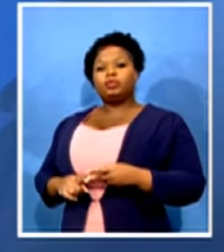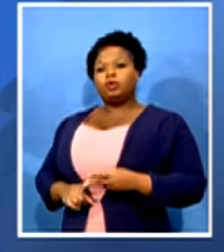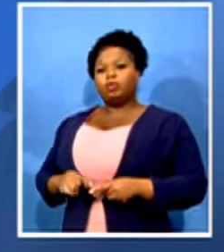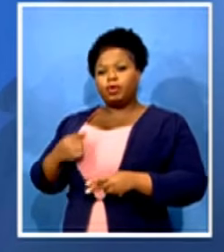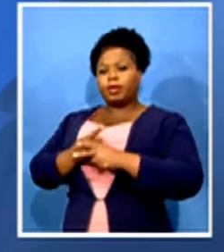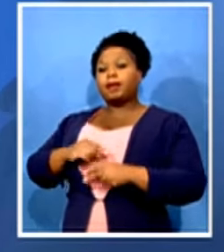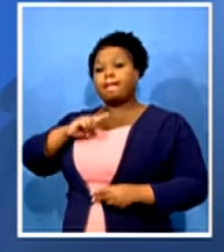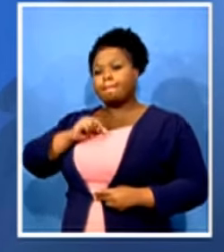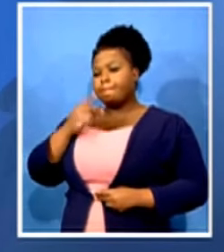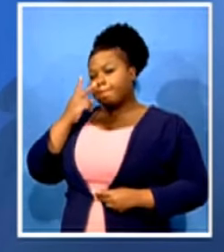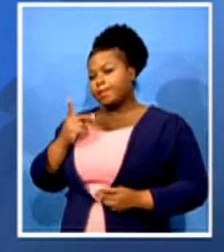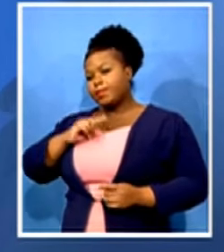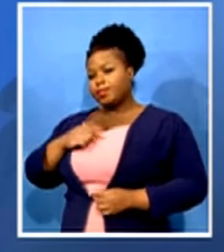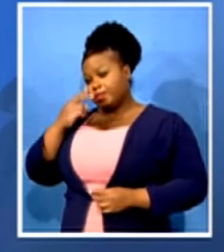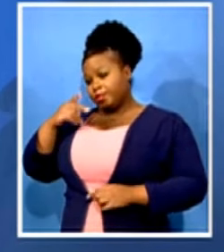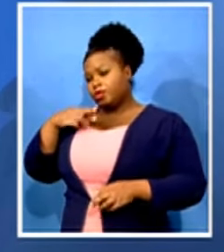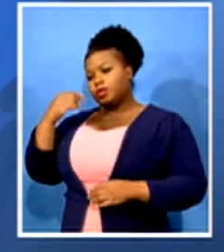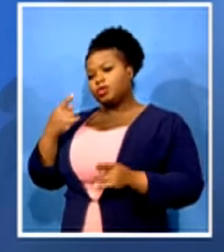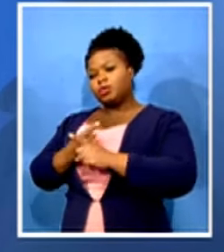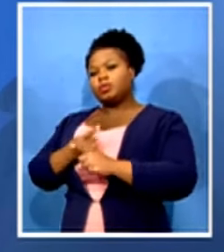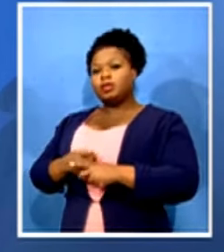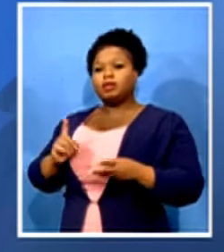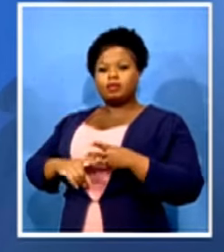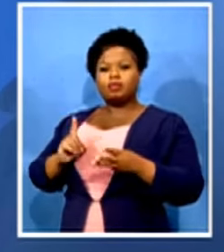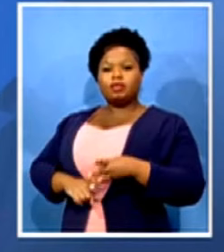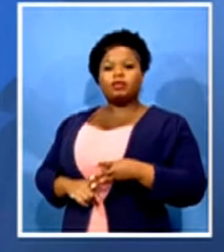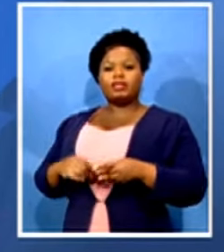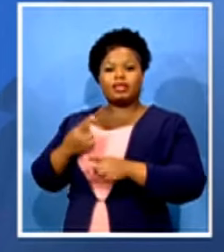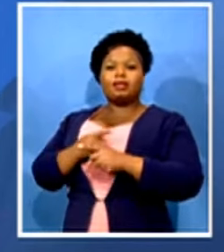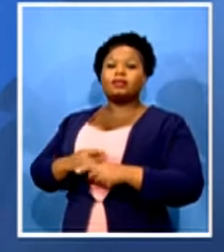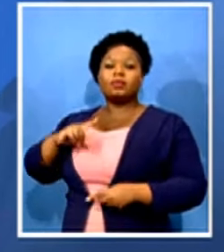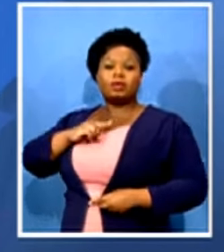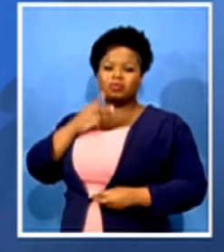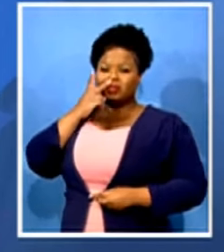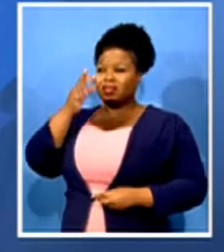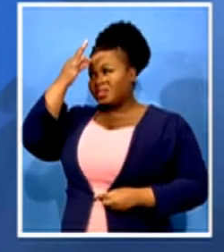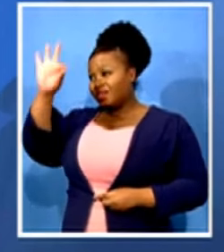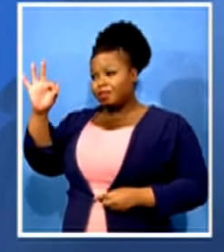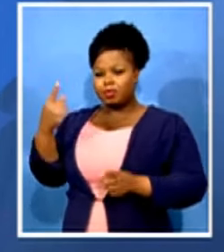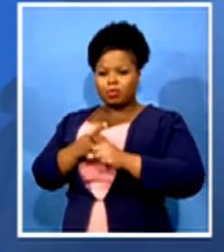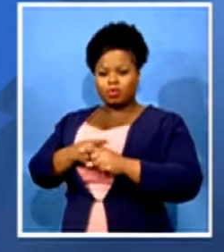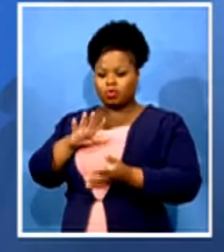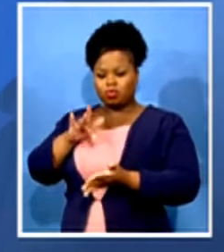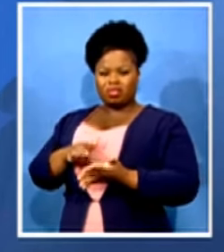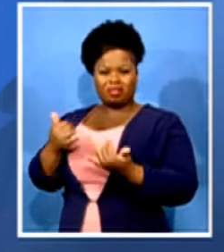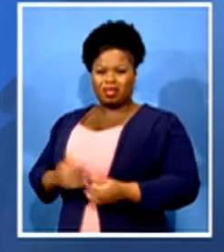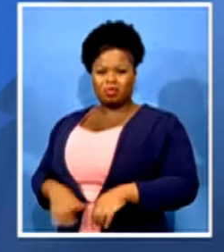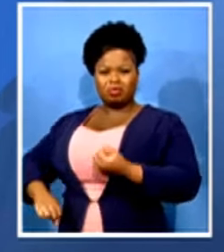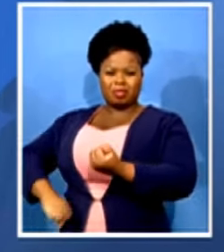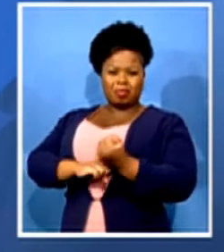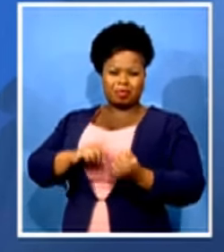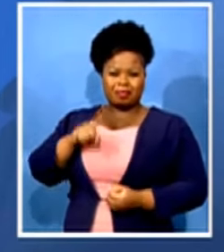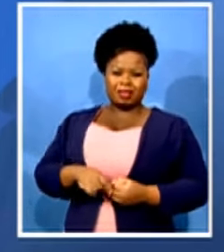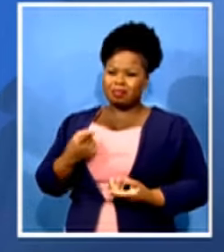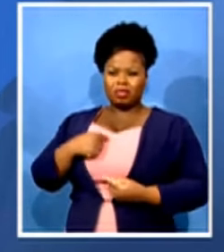about saving lives and livelihoods. If all these people are unemployed, the government is not in a position to support them, we are not in a position to support them, they become lives